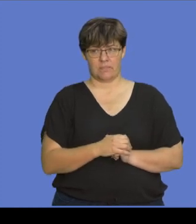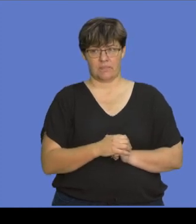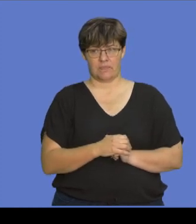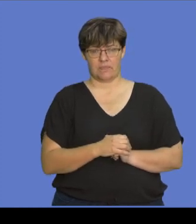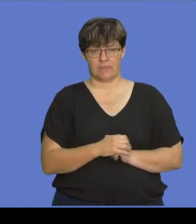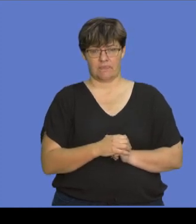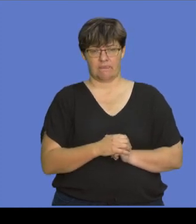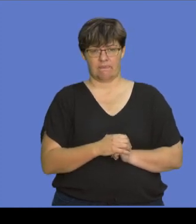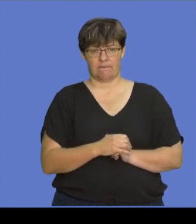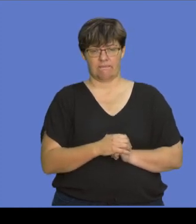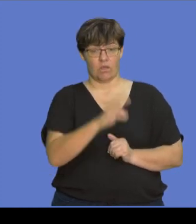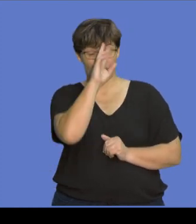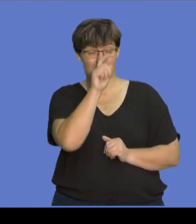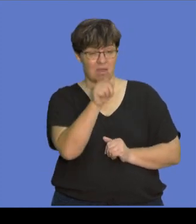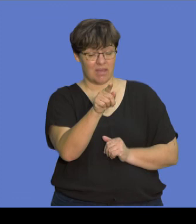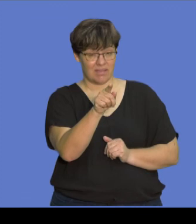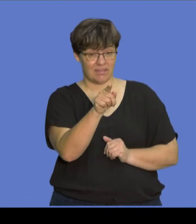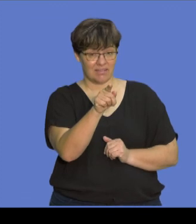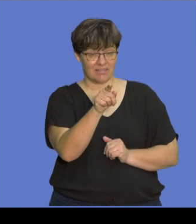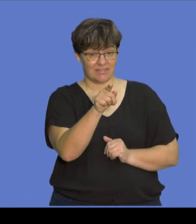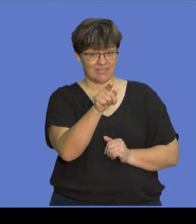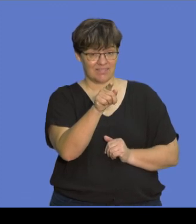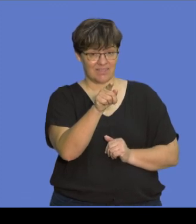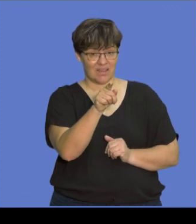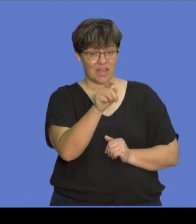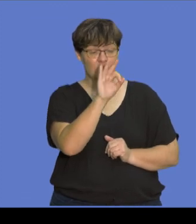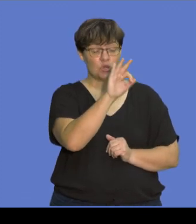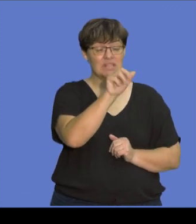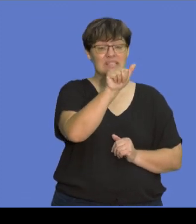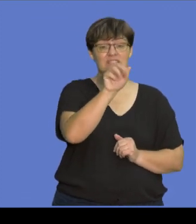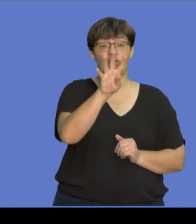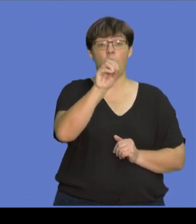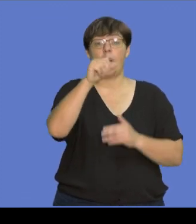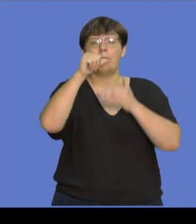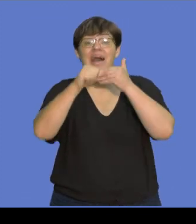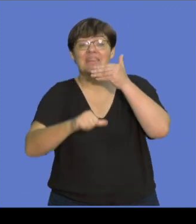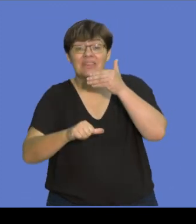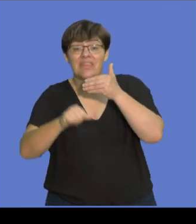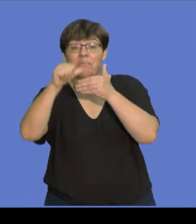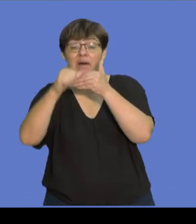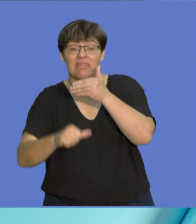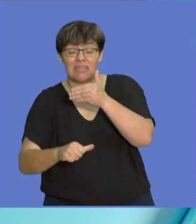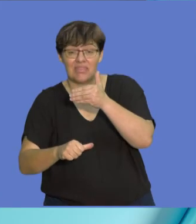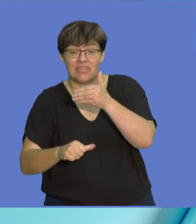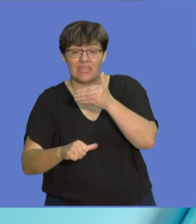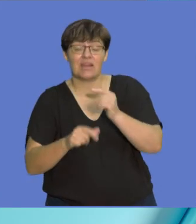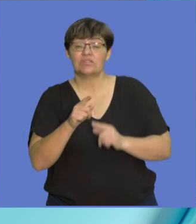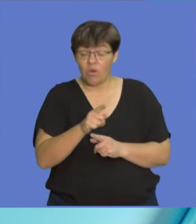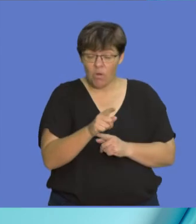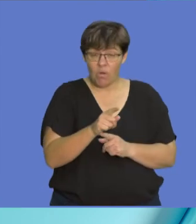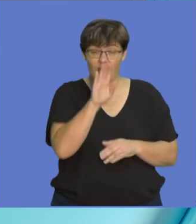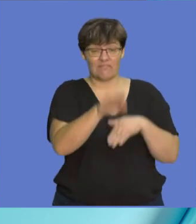right? But remember, it was 3,640 per month. So step number